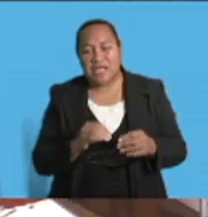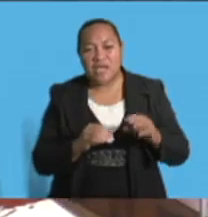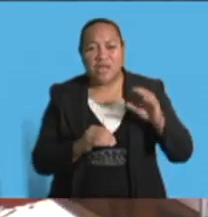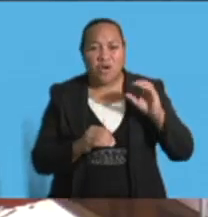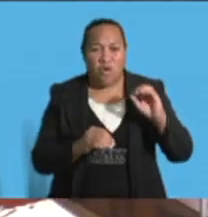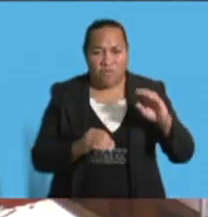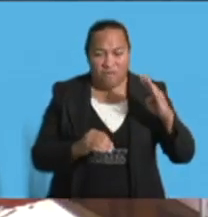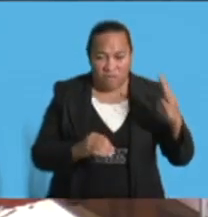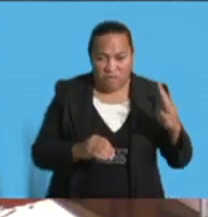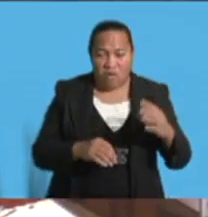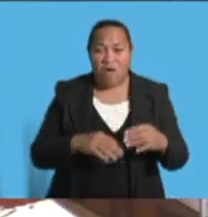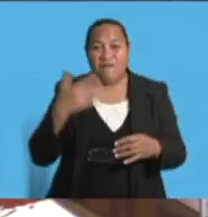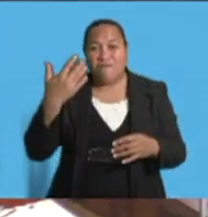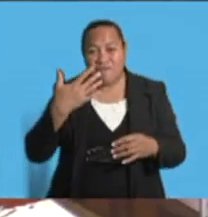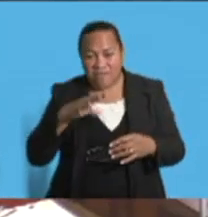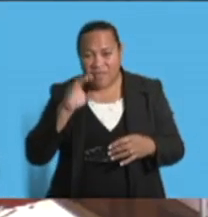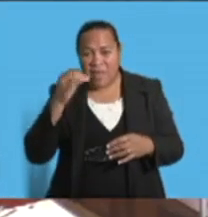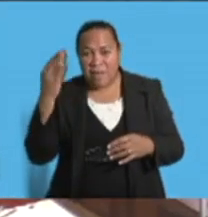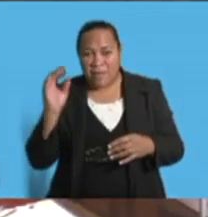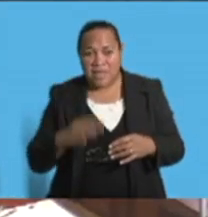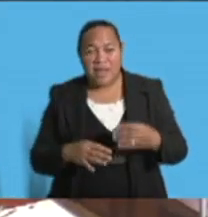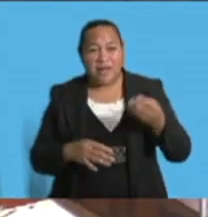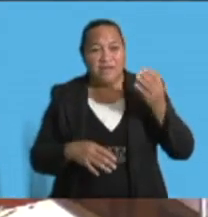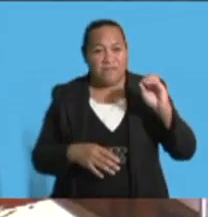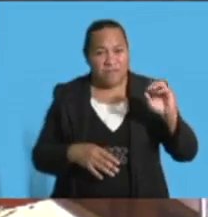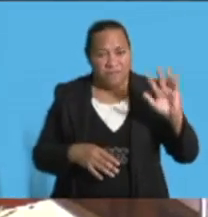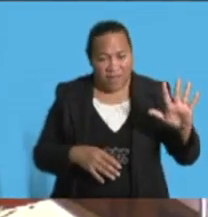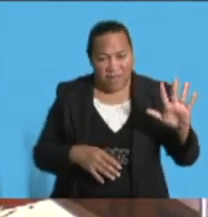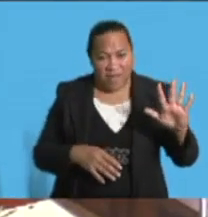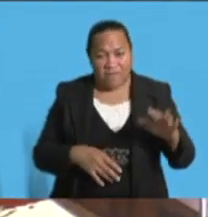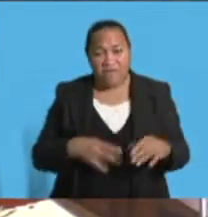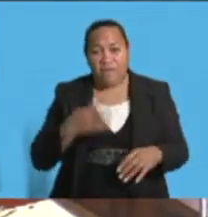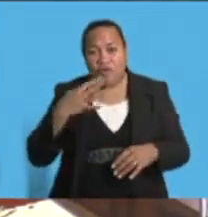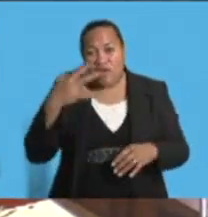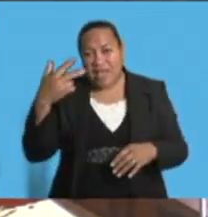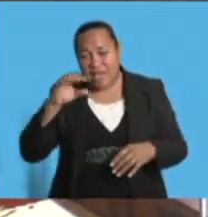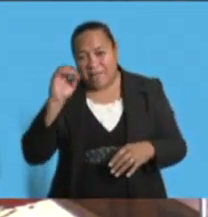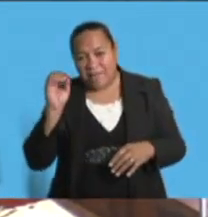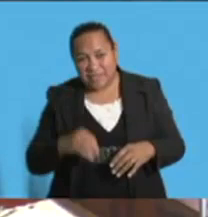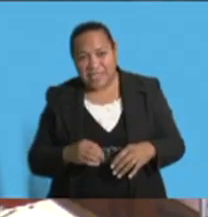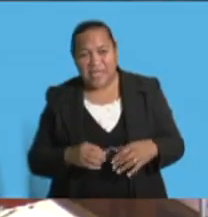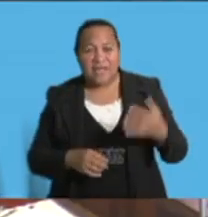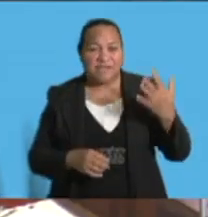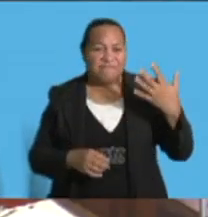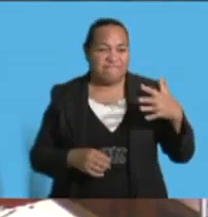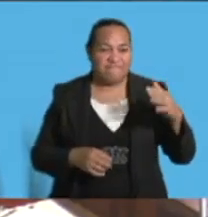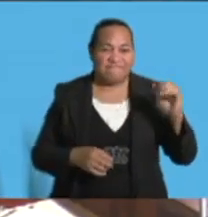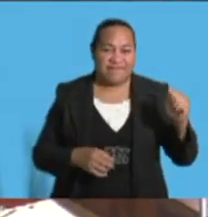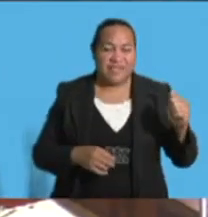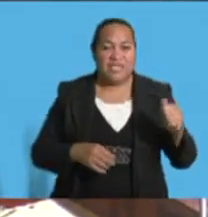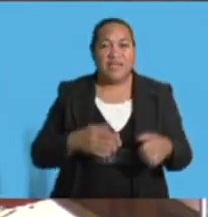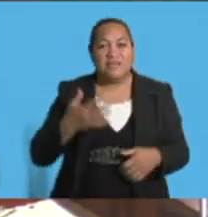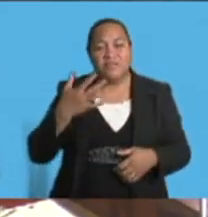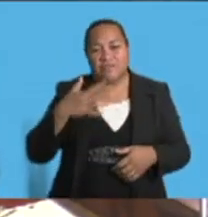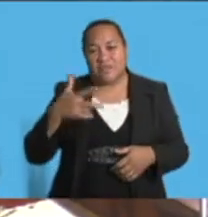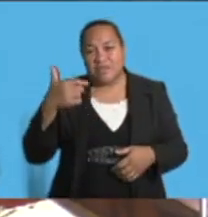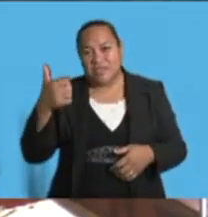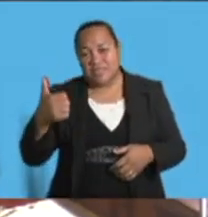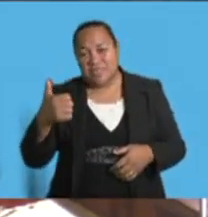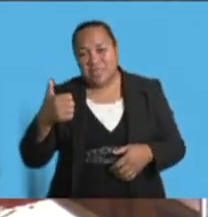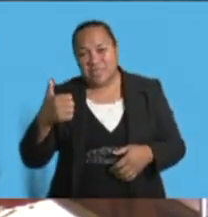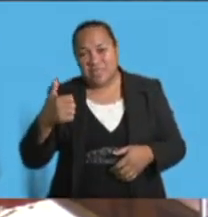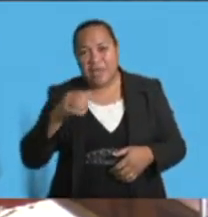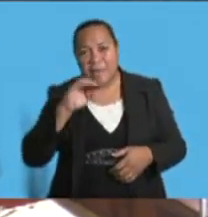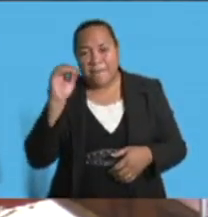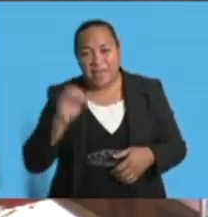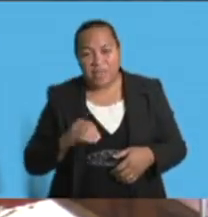2004, 50%. 2005, 48%. And 2006, 53%. We are doing very well. We